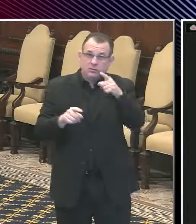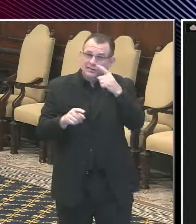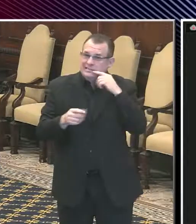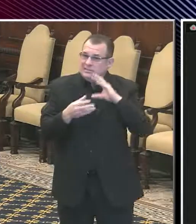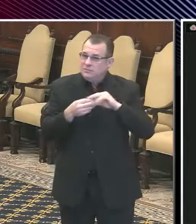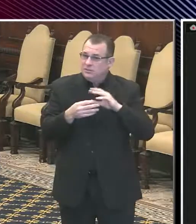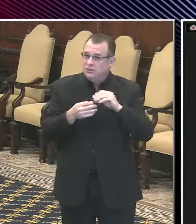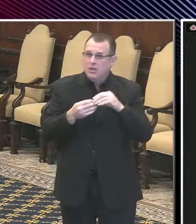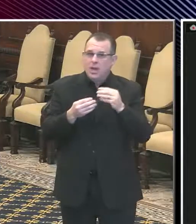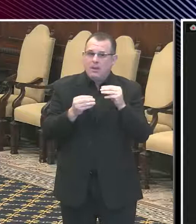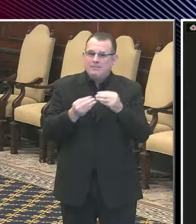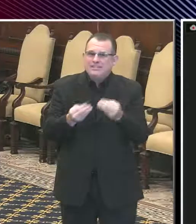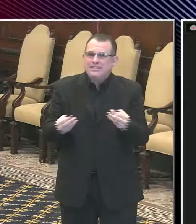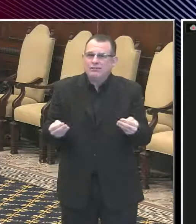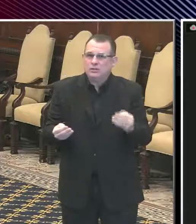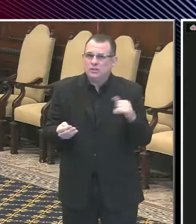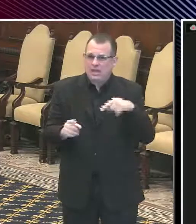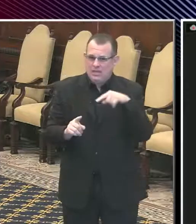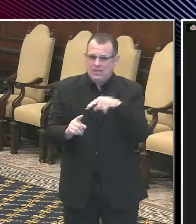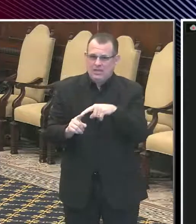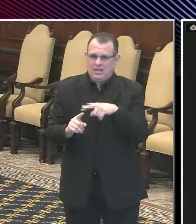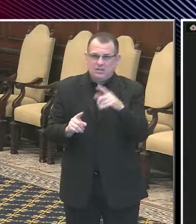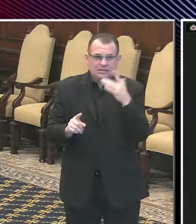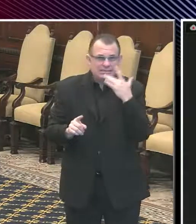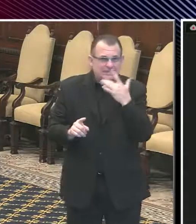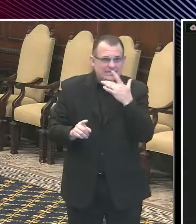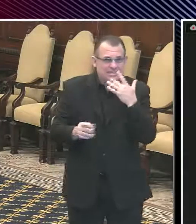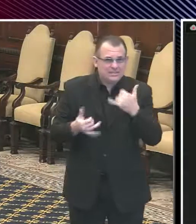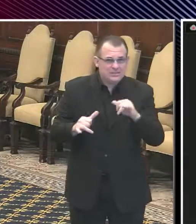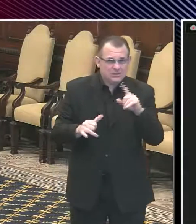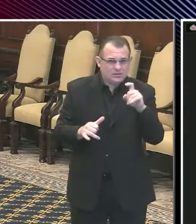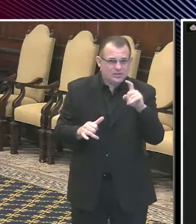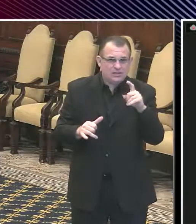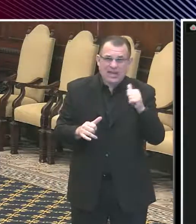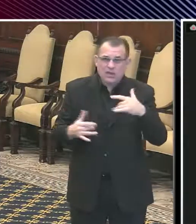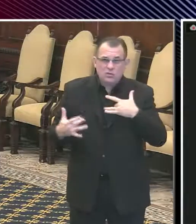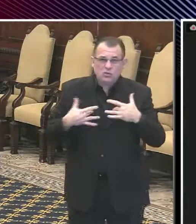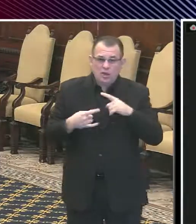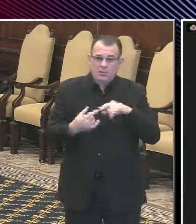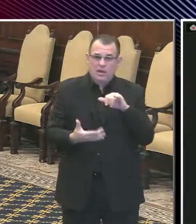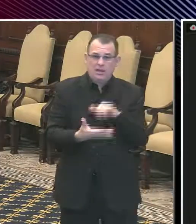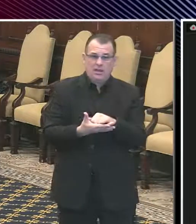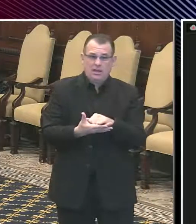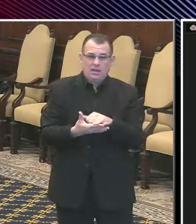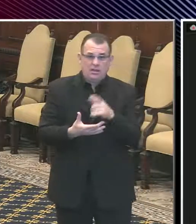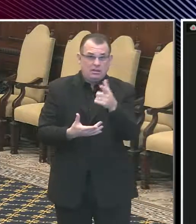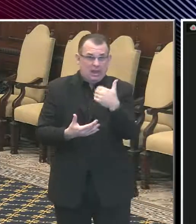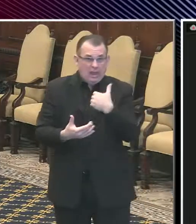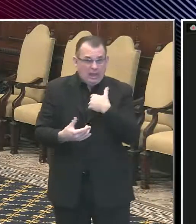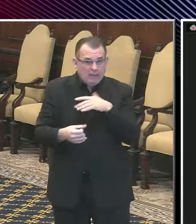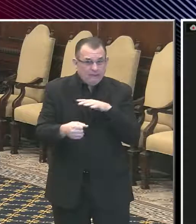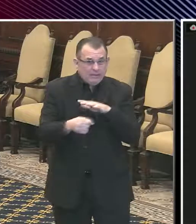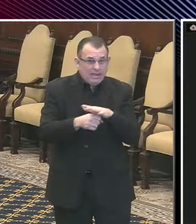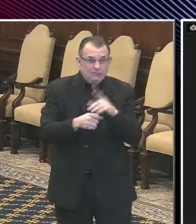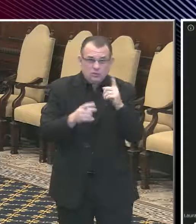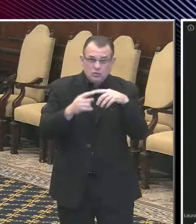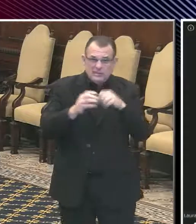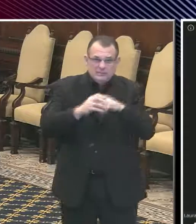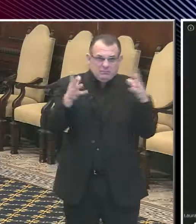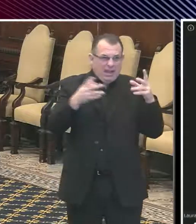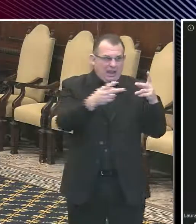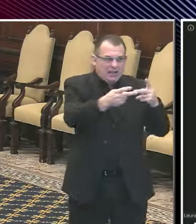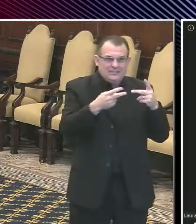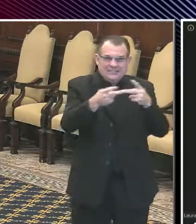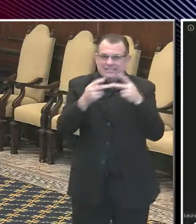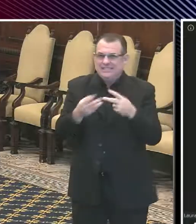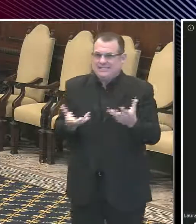materials continue to be in short supply. Is there any concern about having enough materials to expand testing to those sites, or fear that